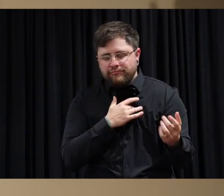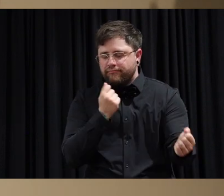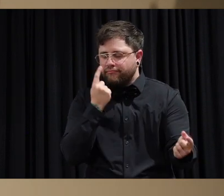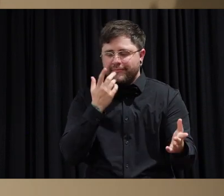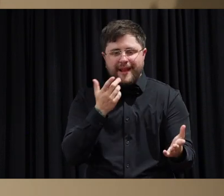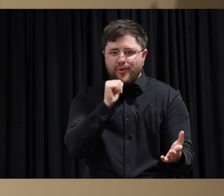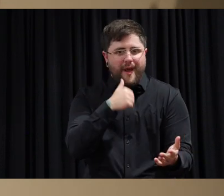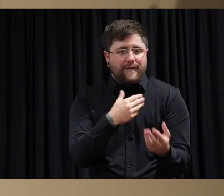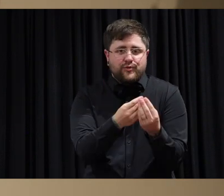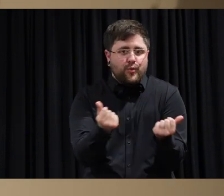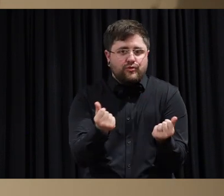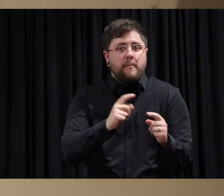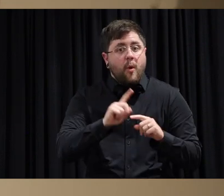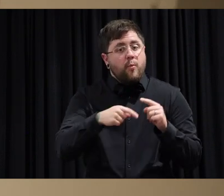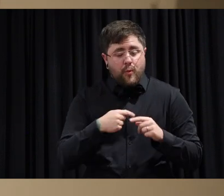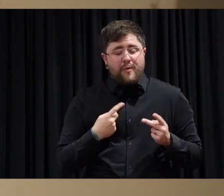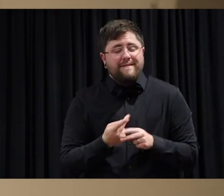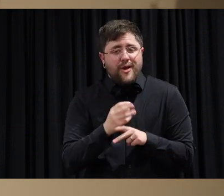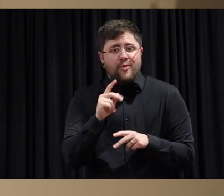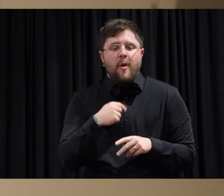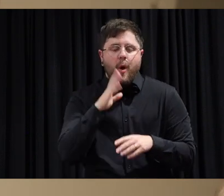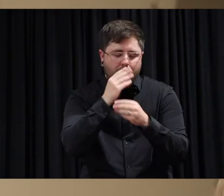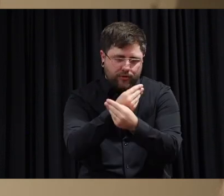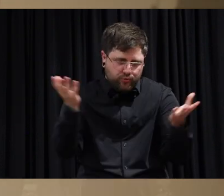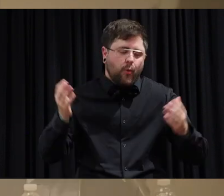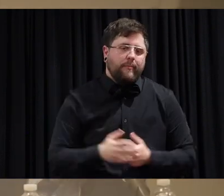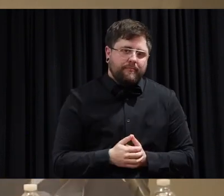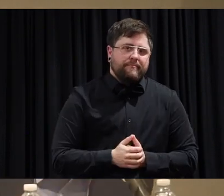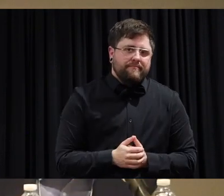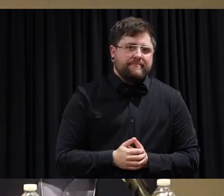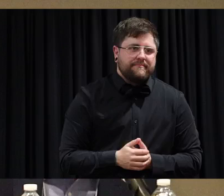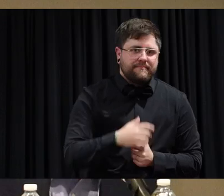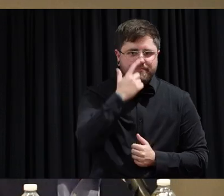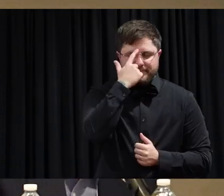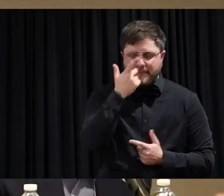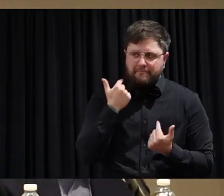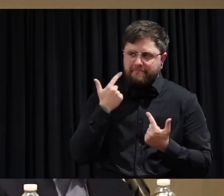have no solution. But when we figure it out, I'll let you know.